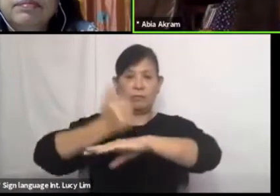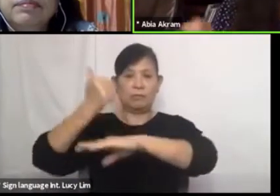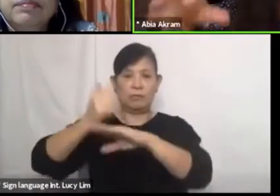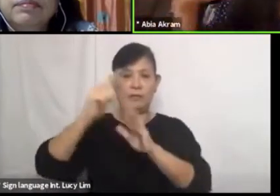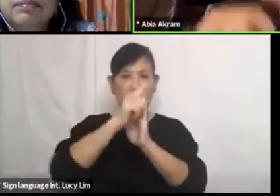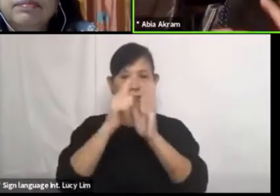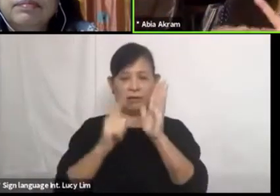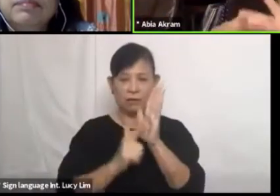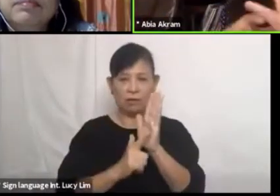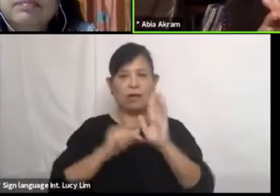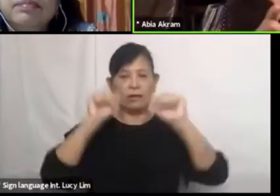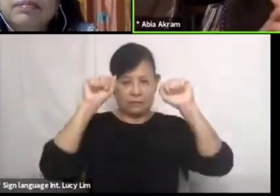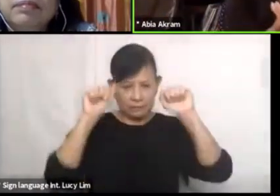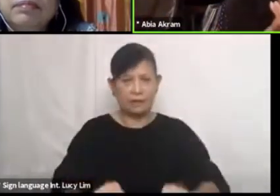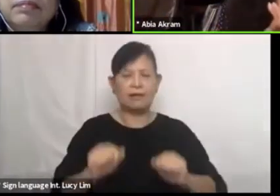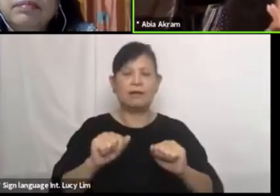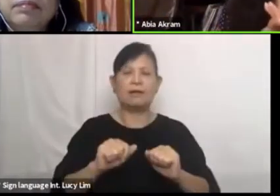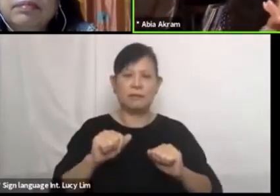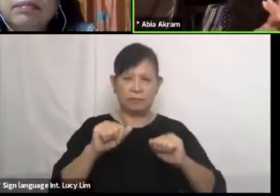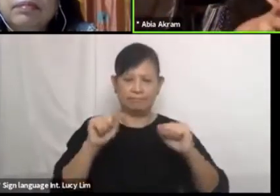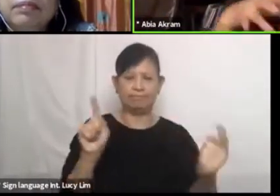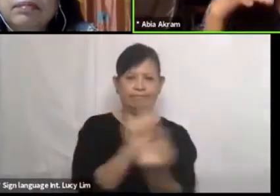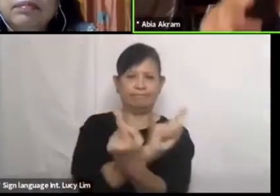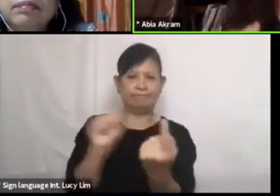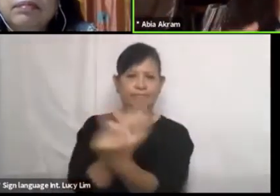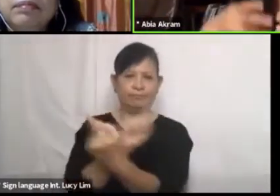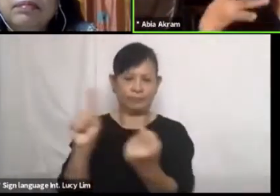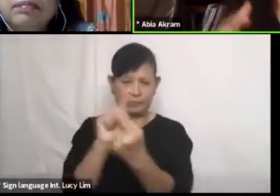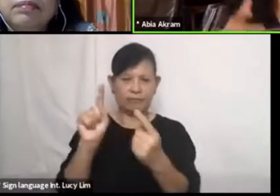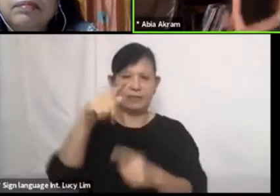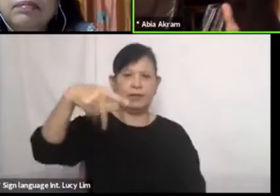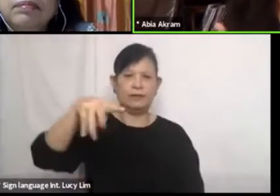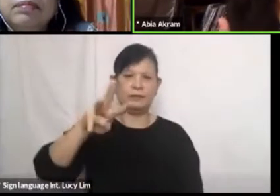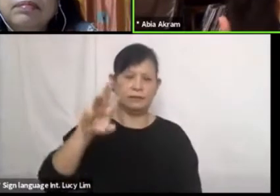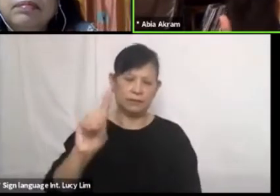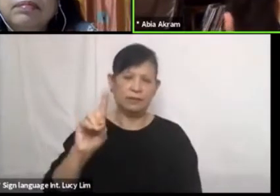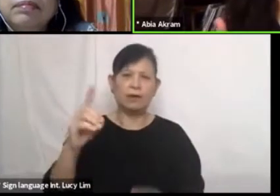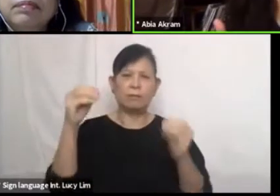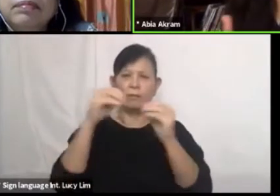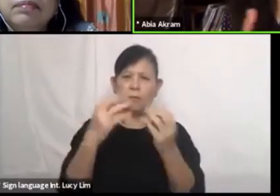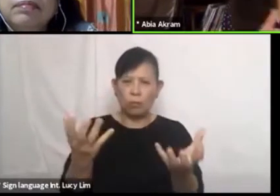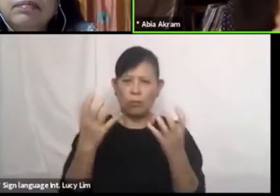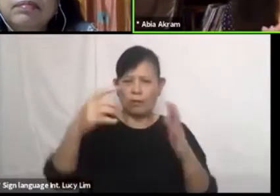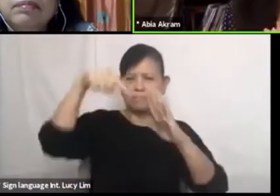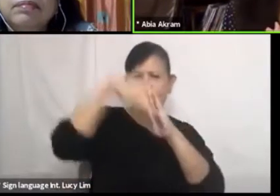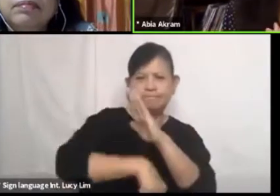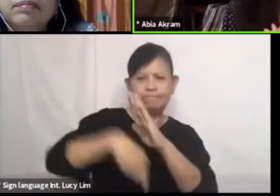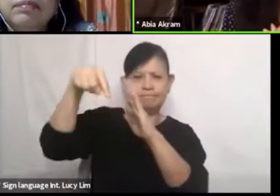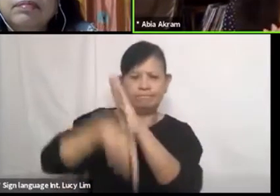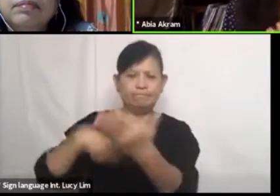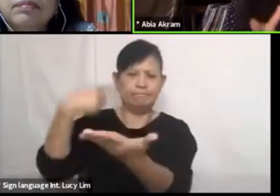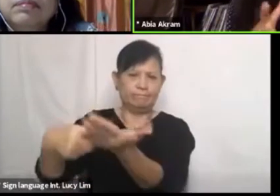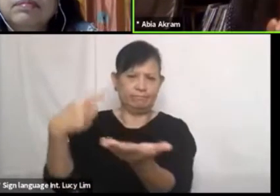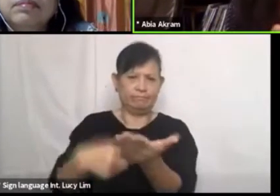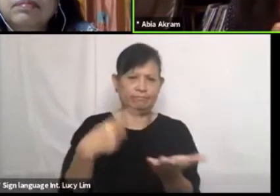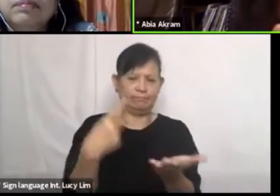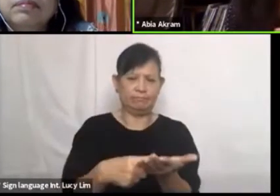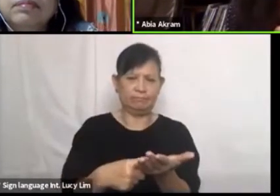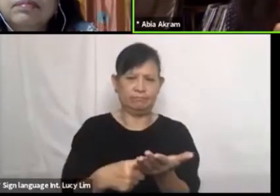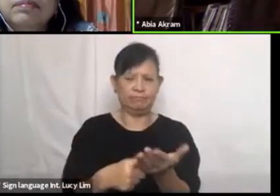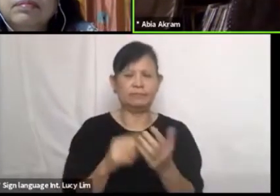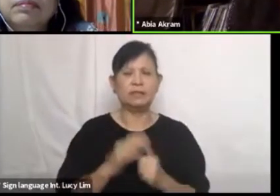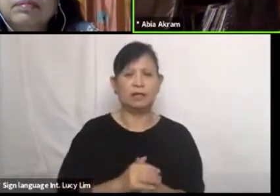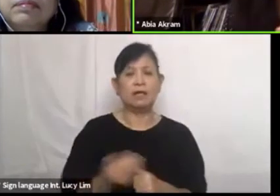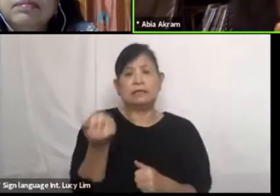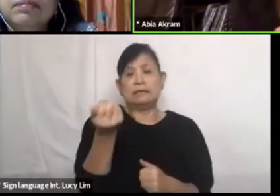the table along with persons with disabilities to have more detailed discussions and interventions. Few of the